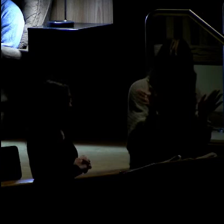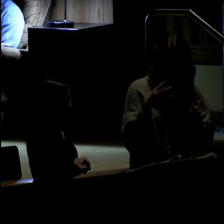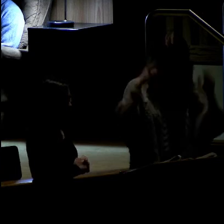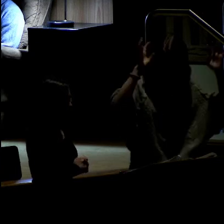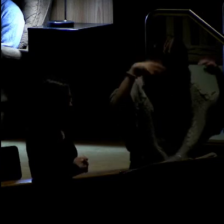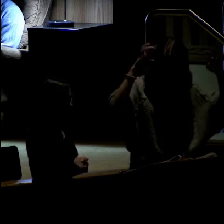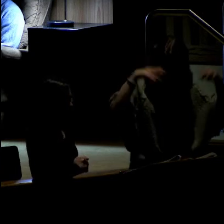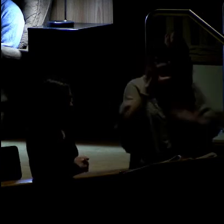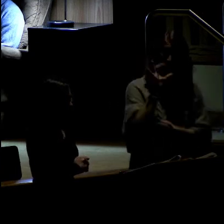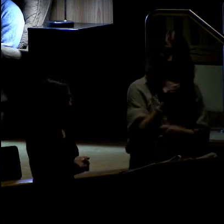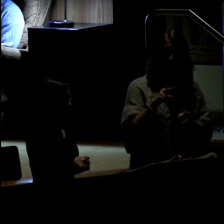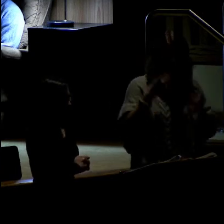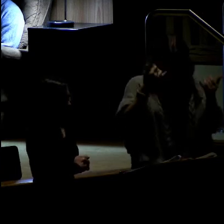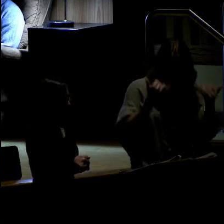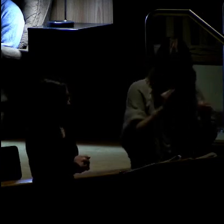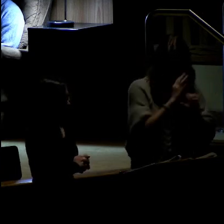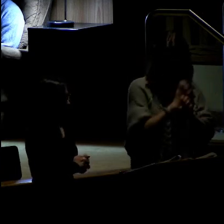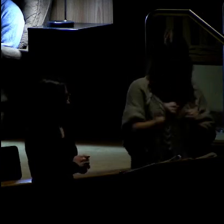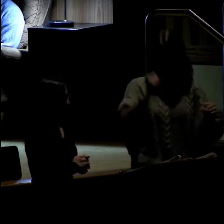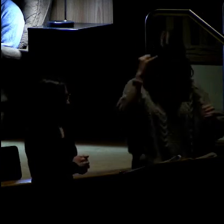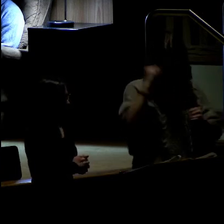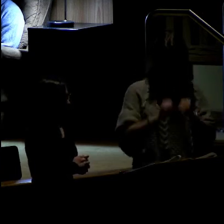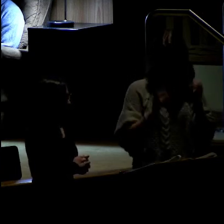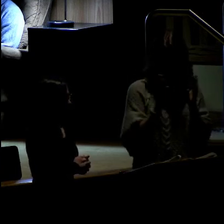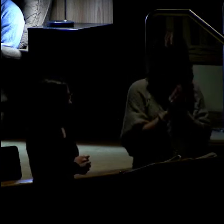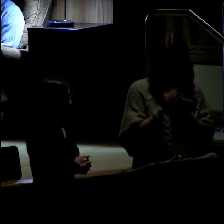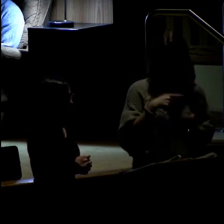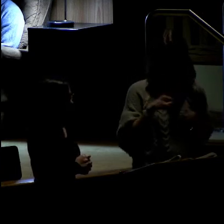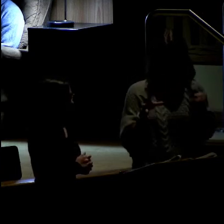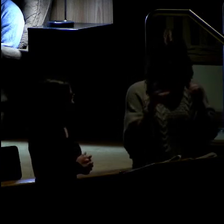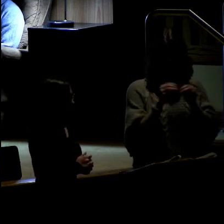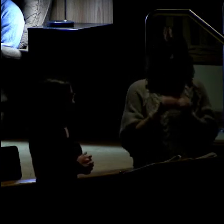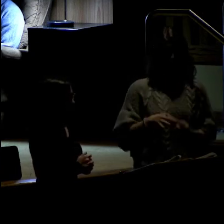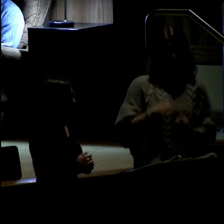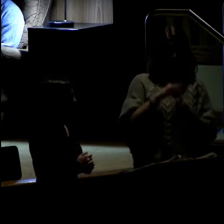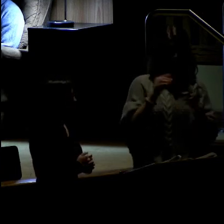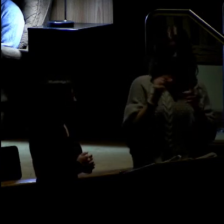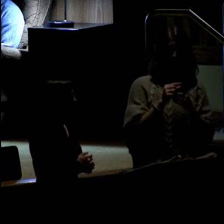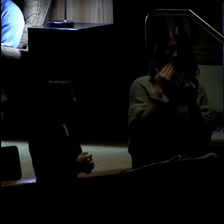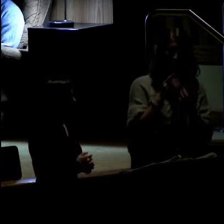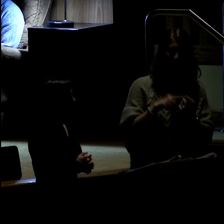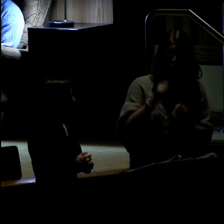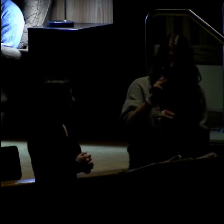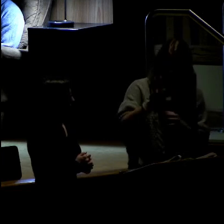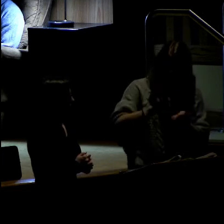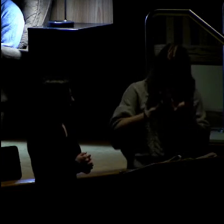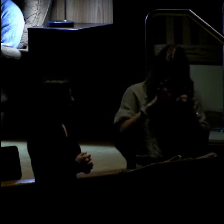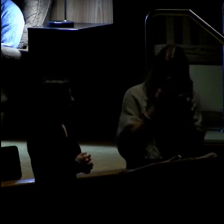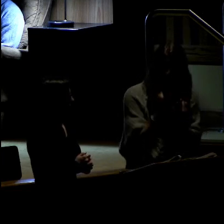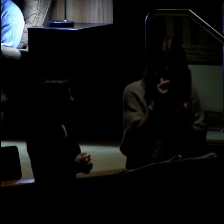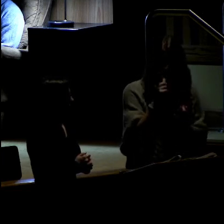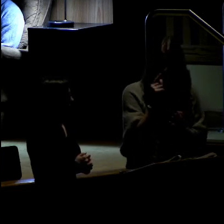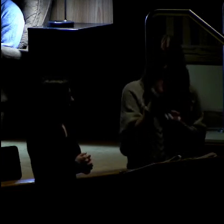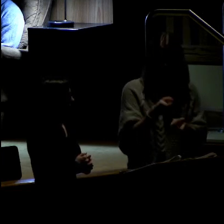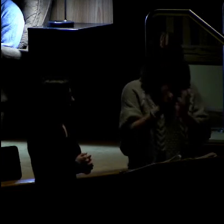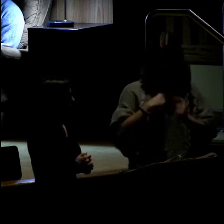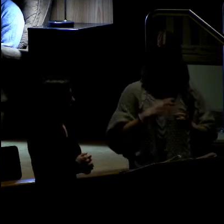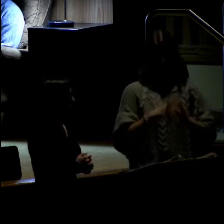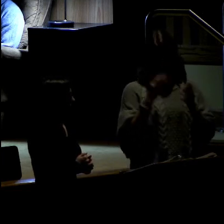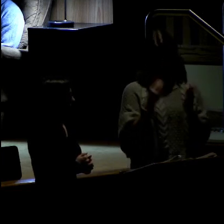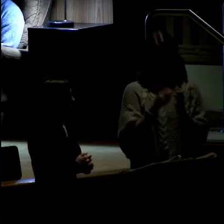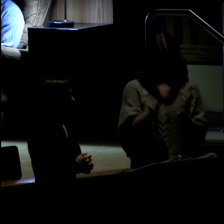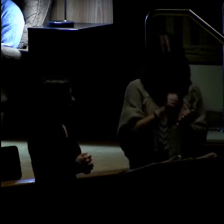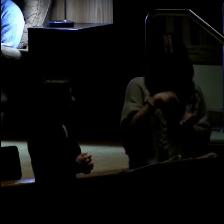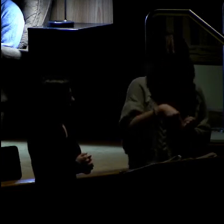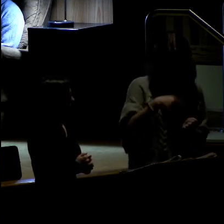raining, 8 people got saved at the end of the service. Let me add a special word of thanks to one of your families who went the extra mile to help with this project.